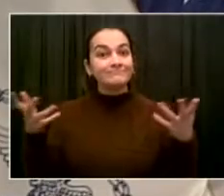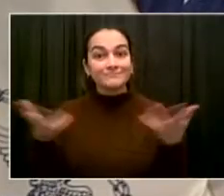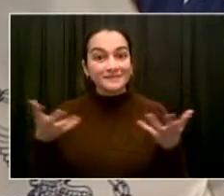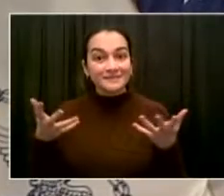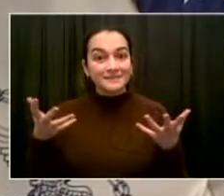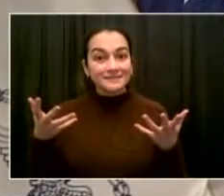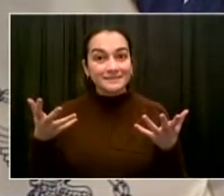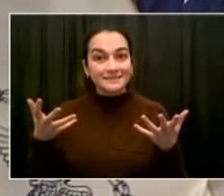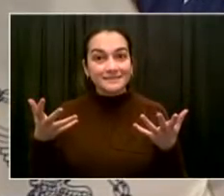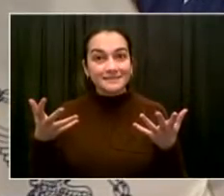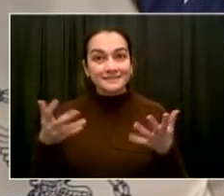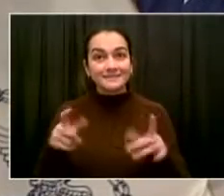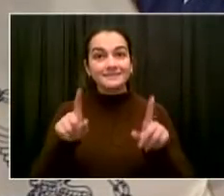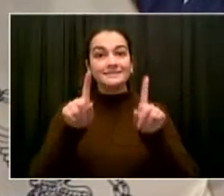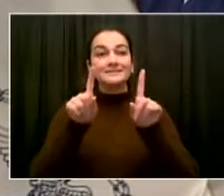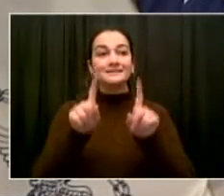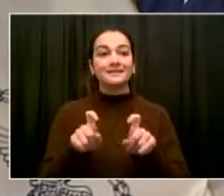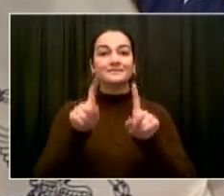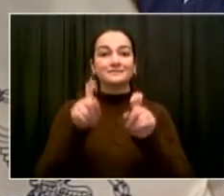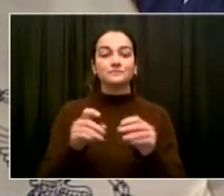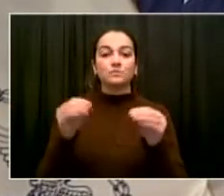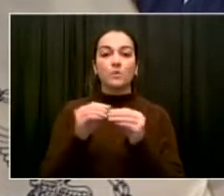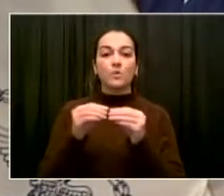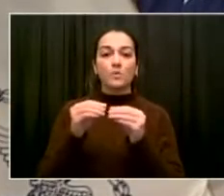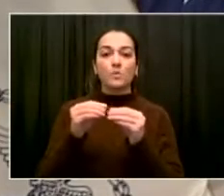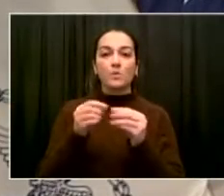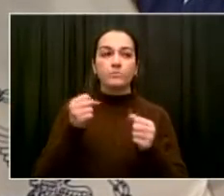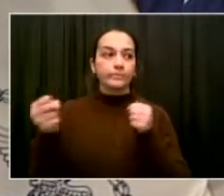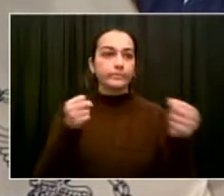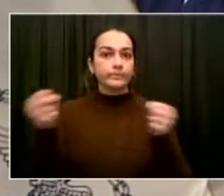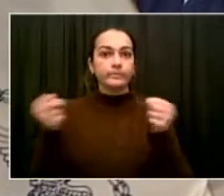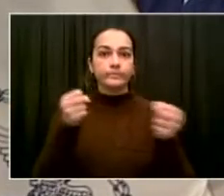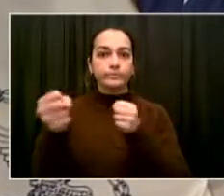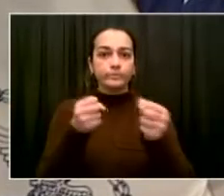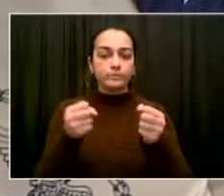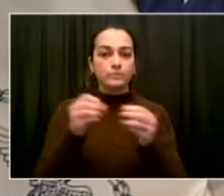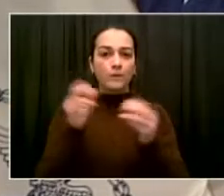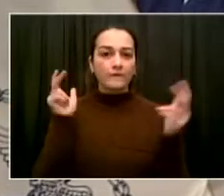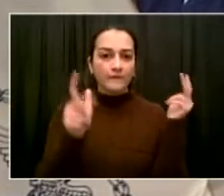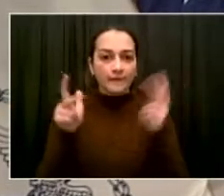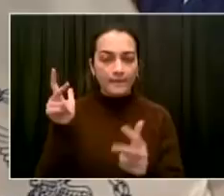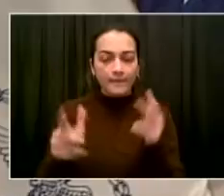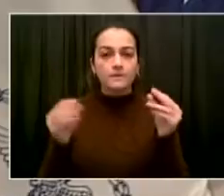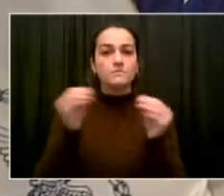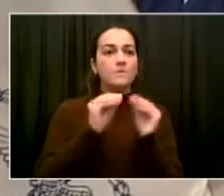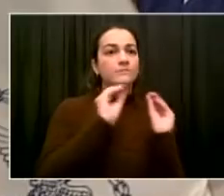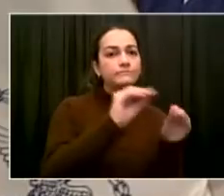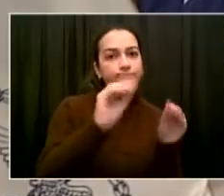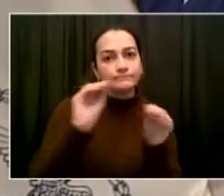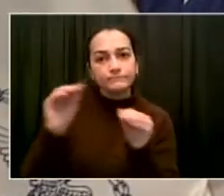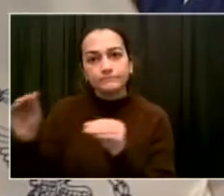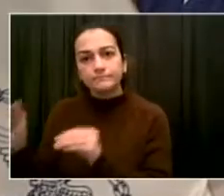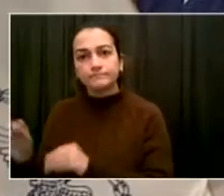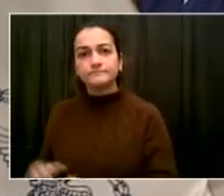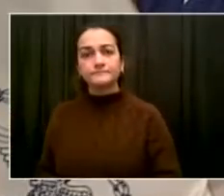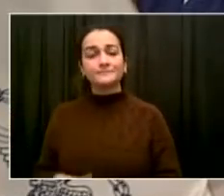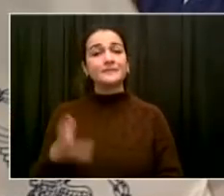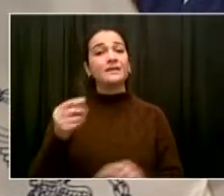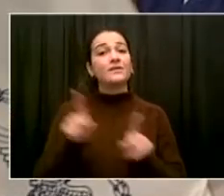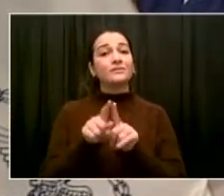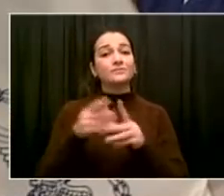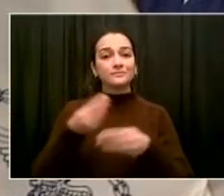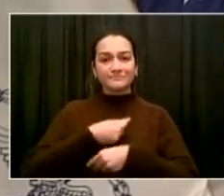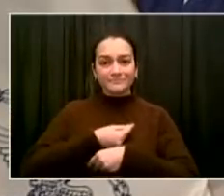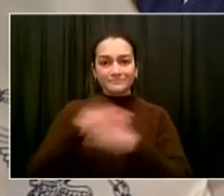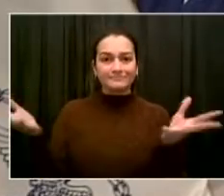5 boroughs. We're going to be distributing high-quality masks for free all over the 5 boroughs. We're going to be doing a number of things